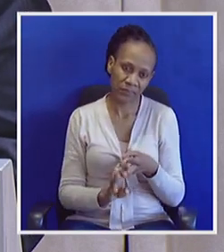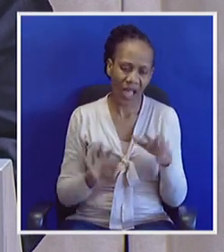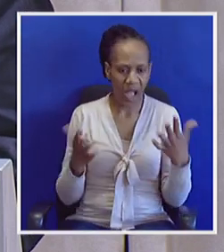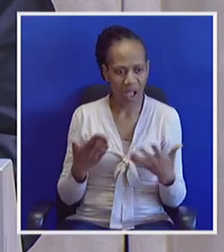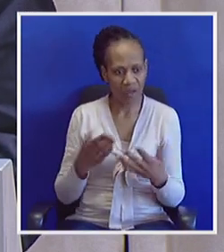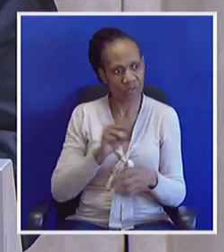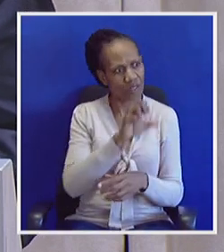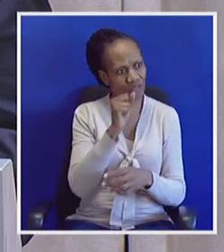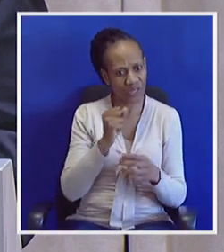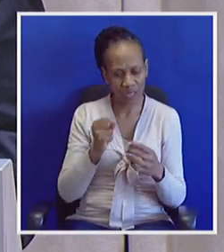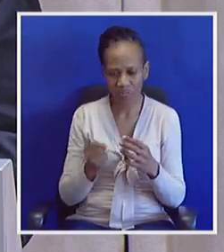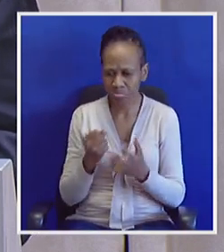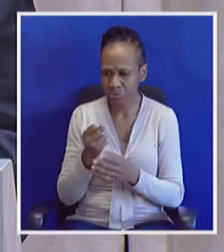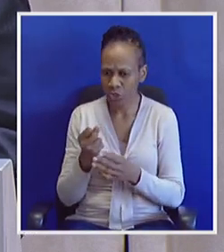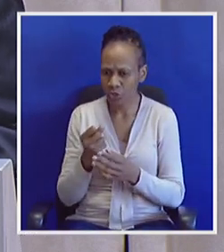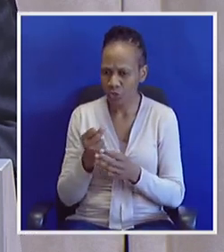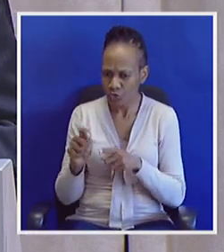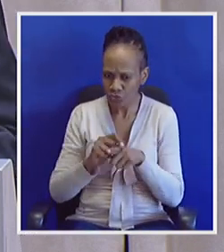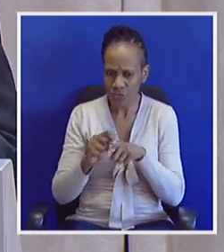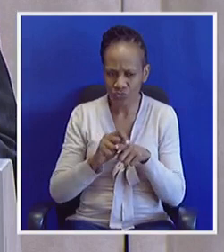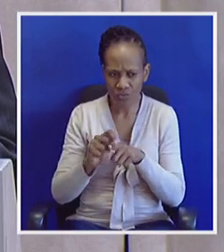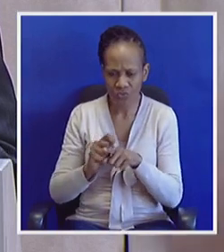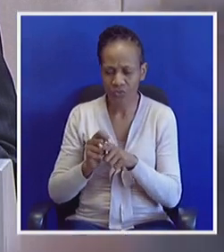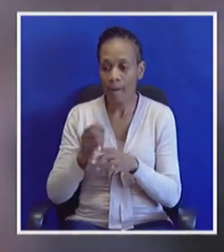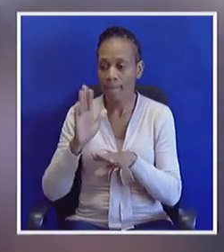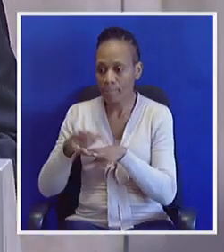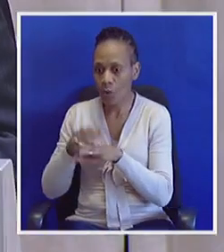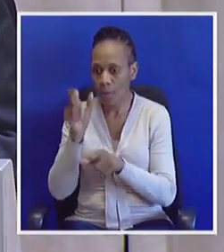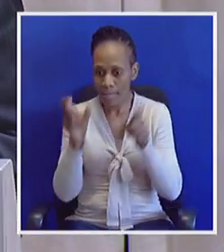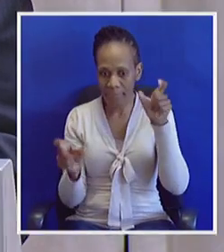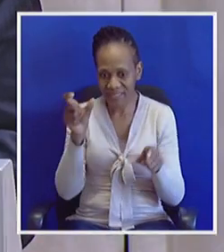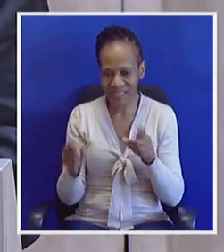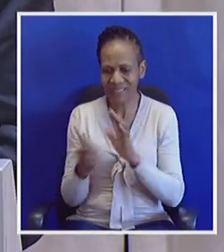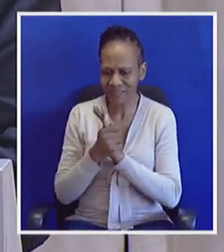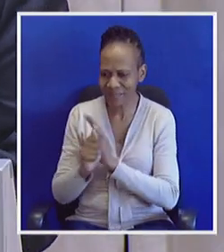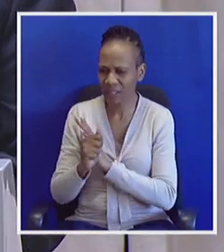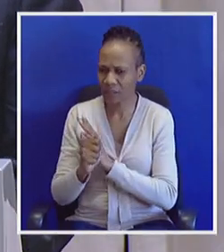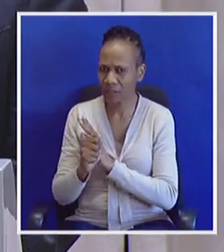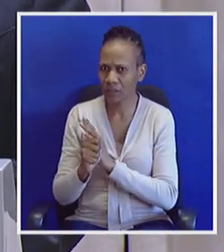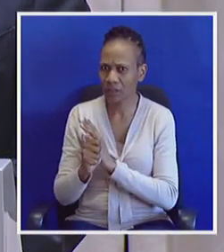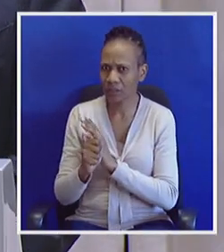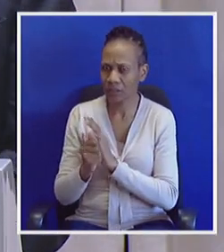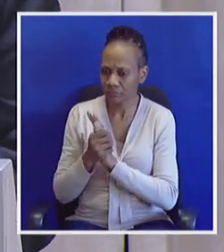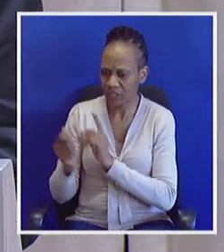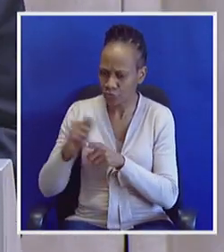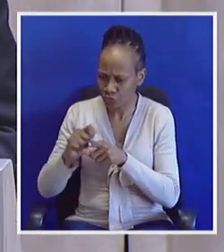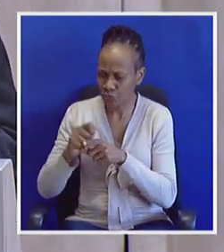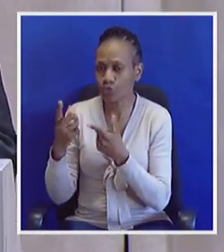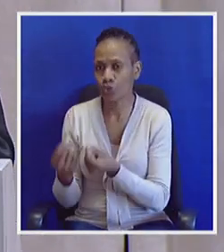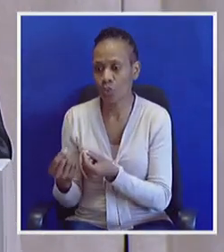produce more artisans in our country who will be skilled as to be able to make a contribution